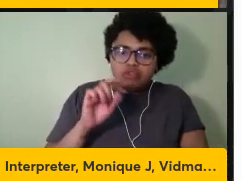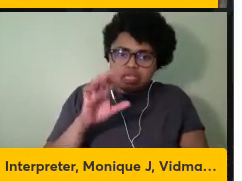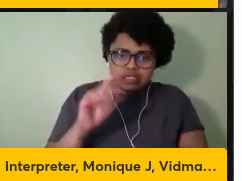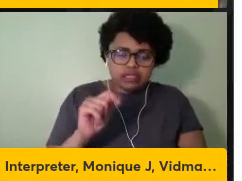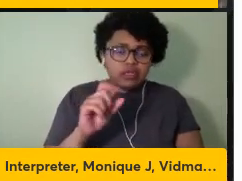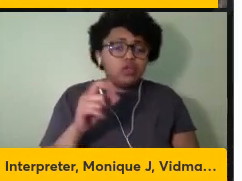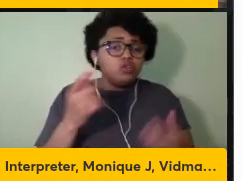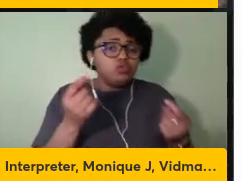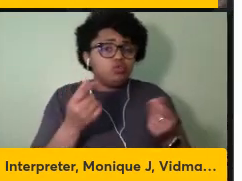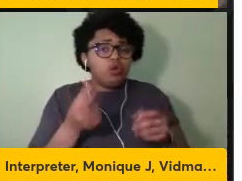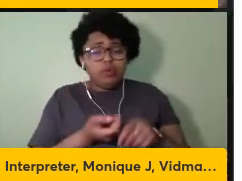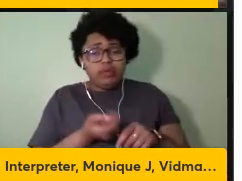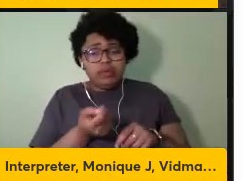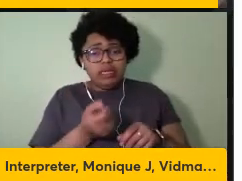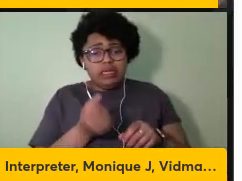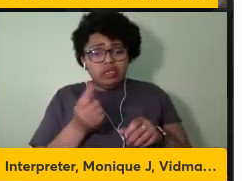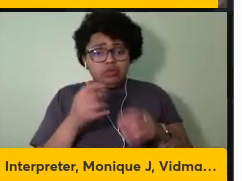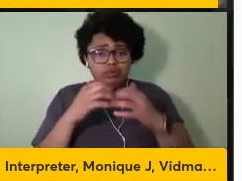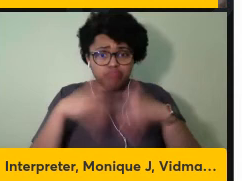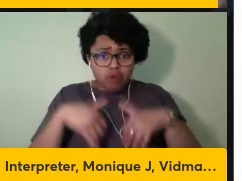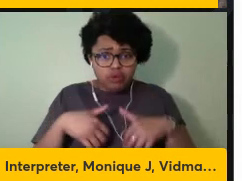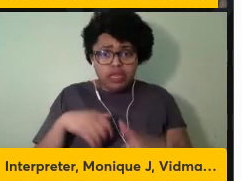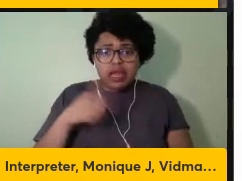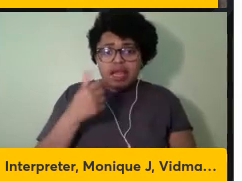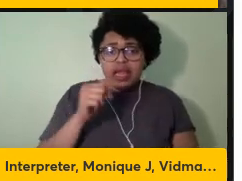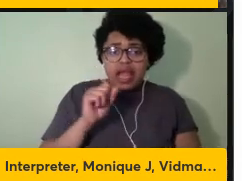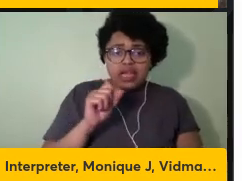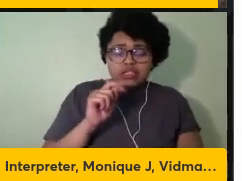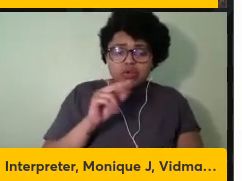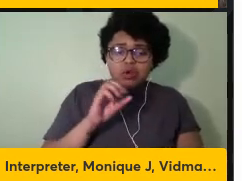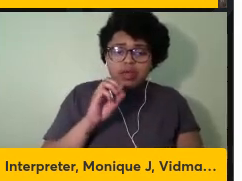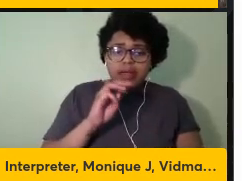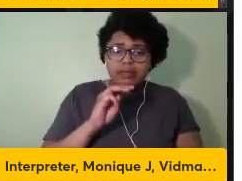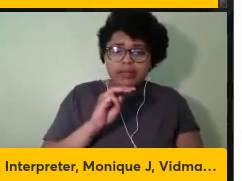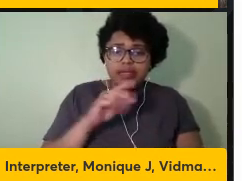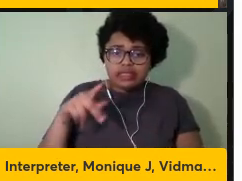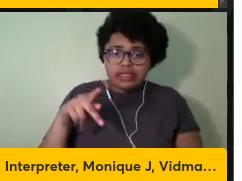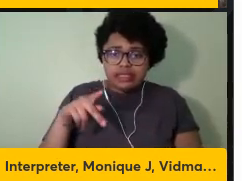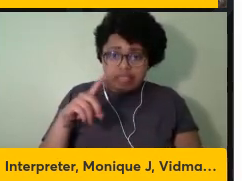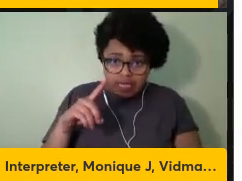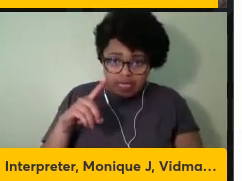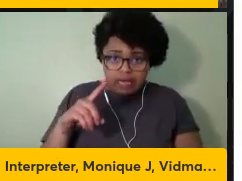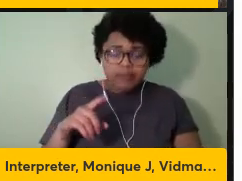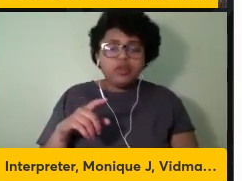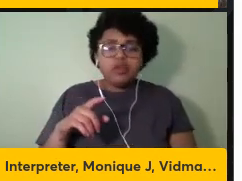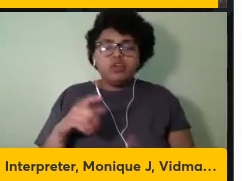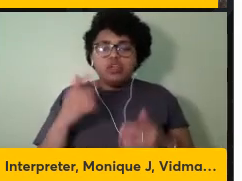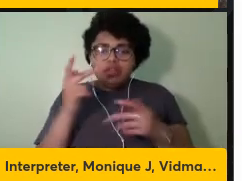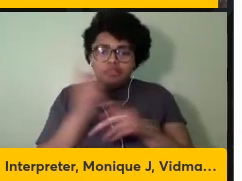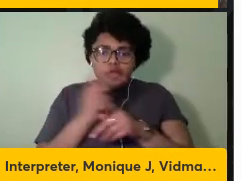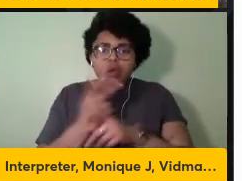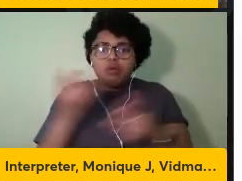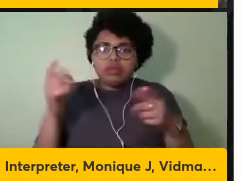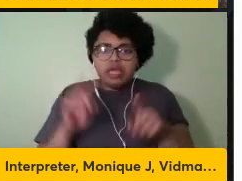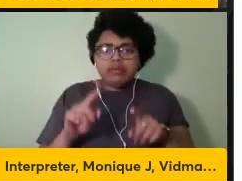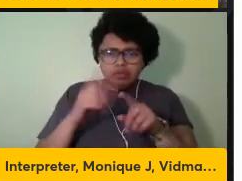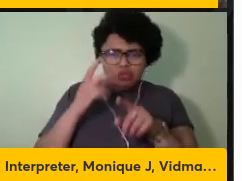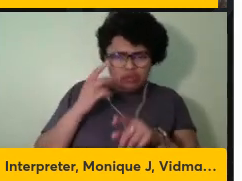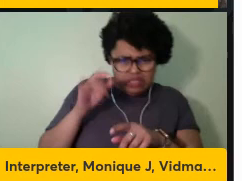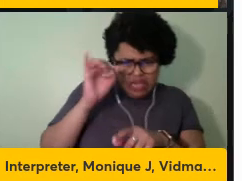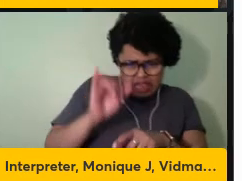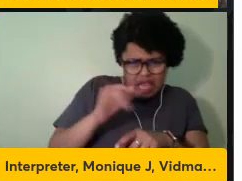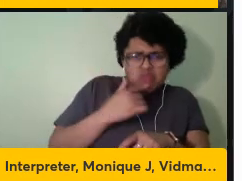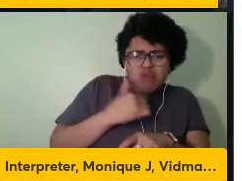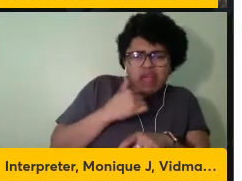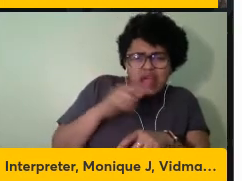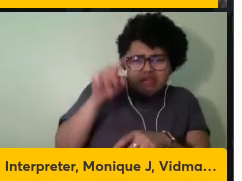D and then characterized the cell death that was happening. And so for this slide, what I want you to keep in mind is that we used this small